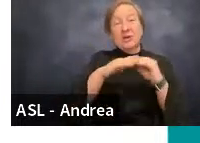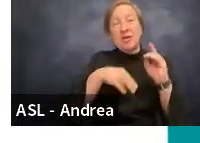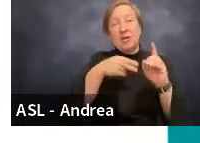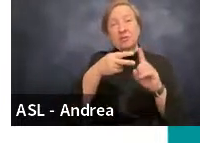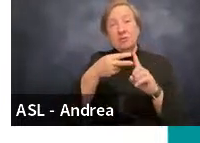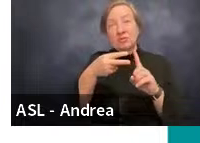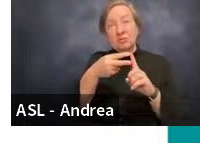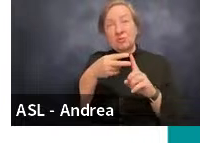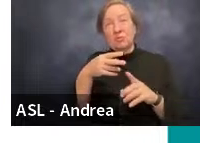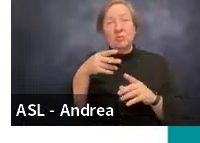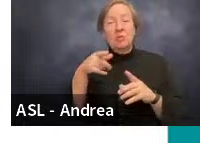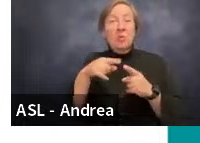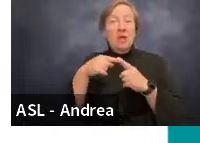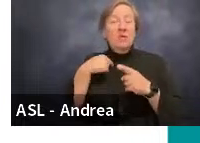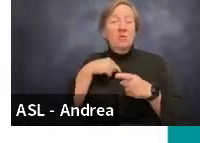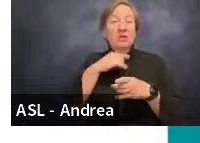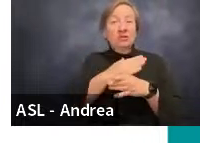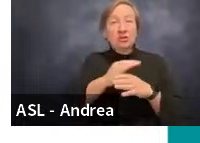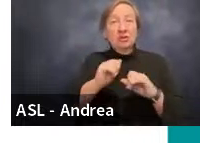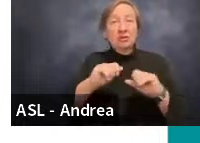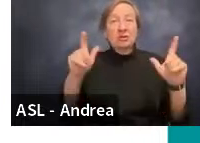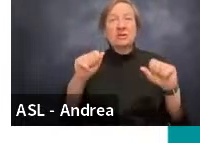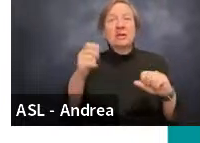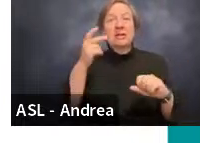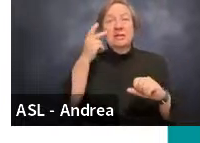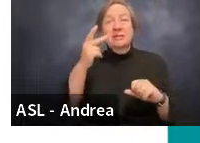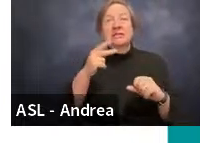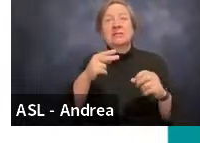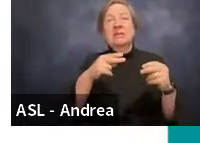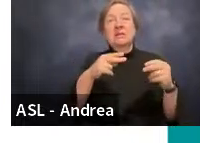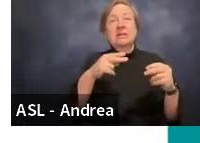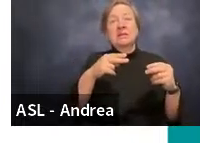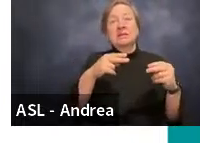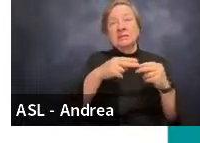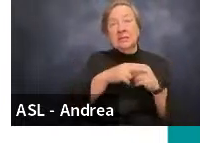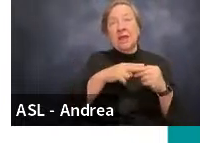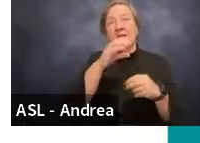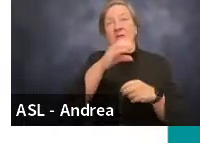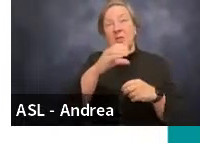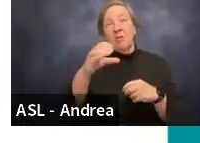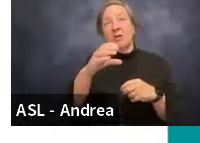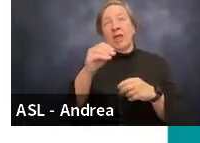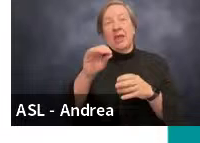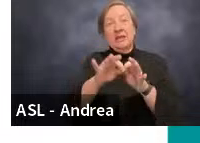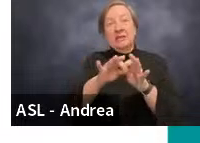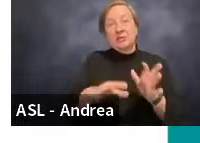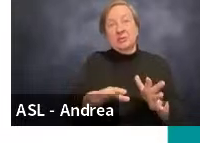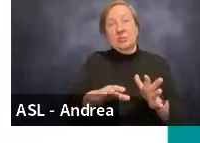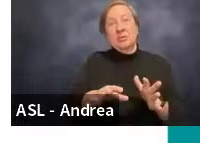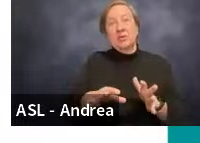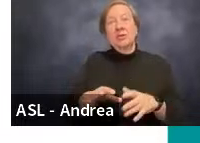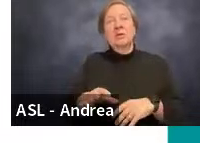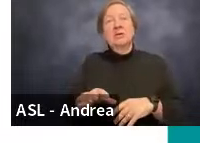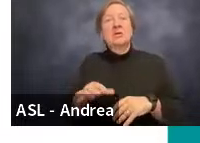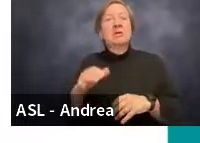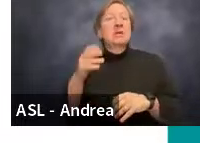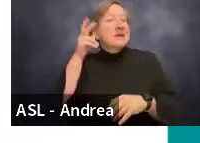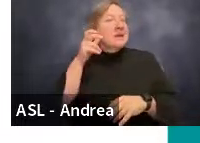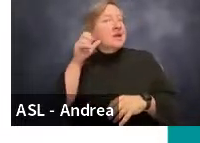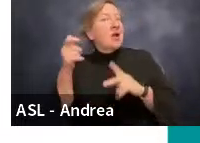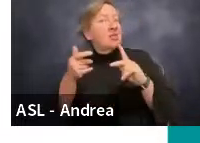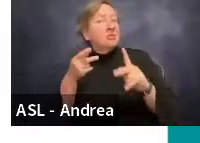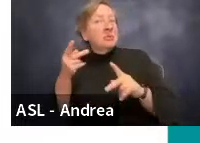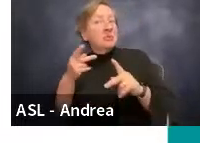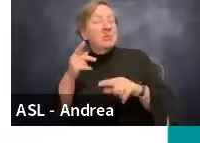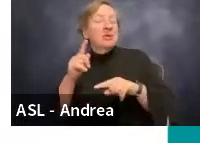able to see the slideshow, closed captioning, and the ASL interpreter. You will still be able to hear different people speaking, but may not see